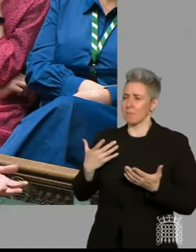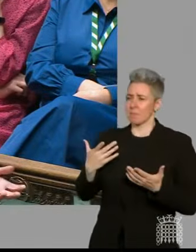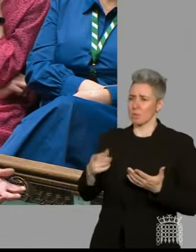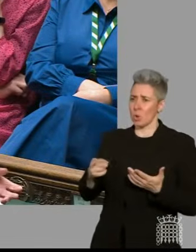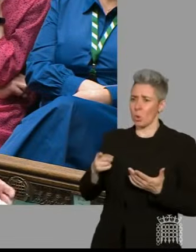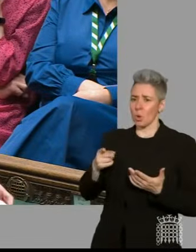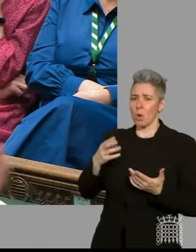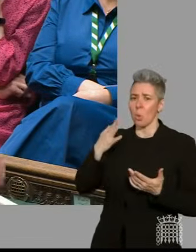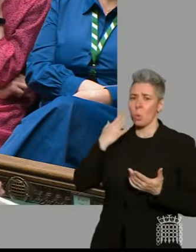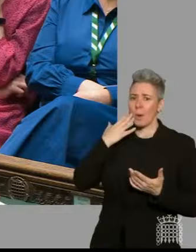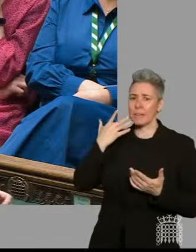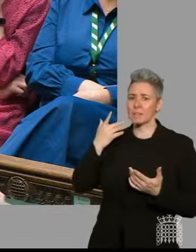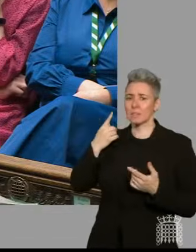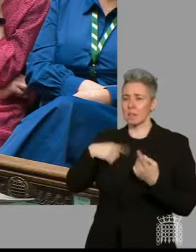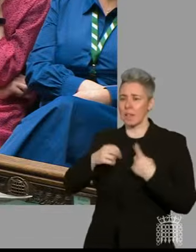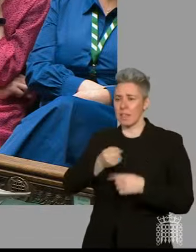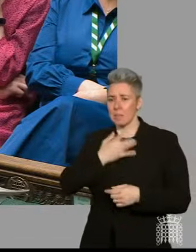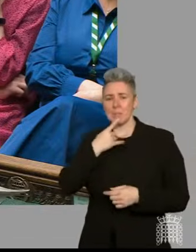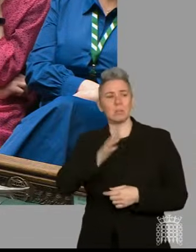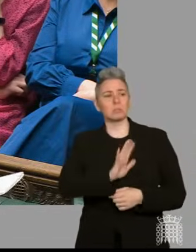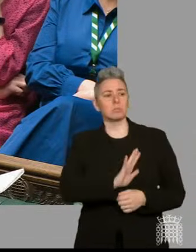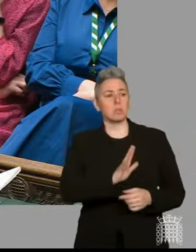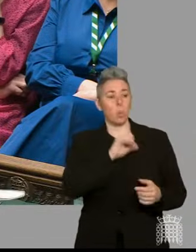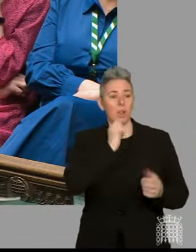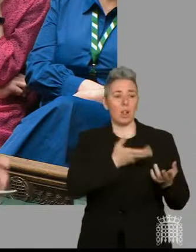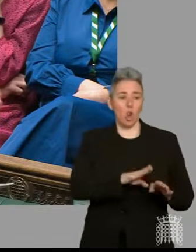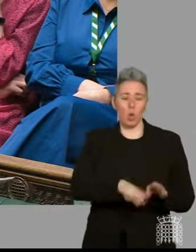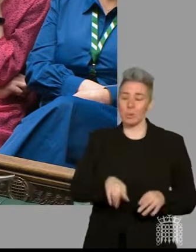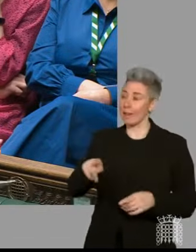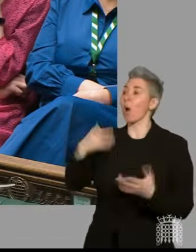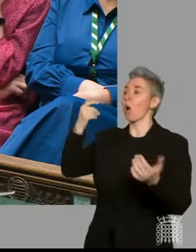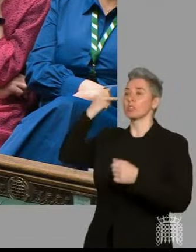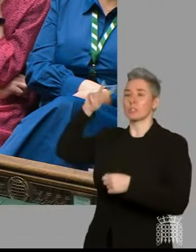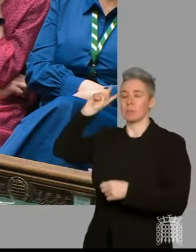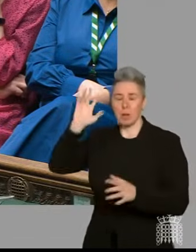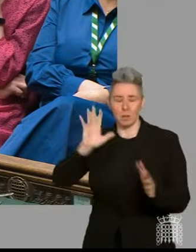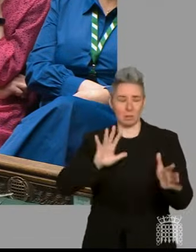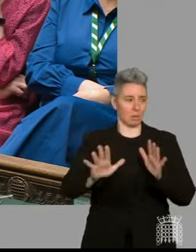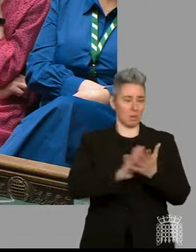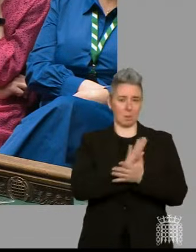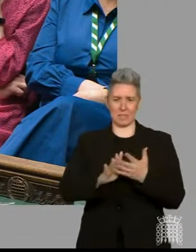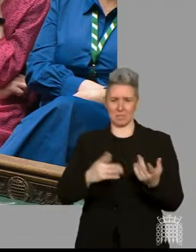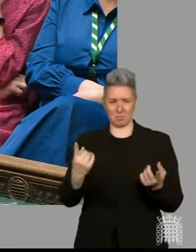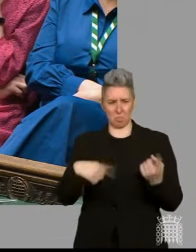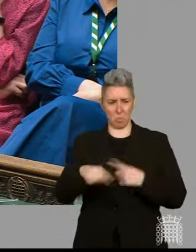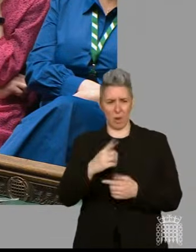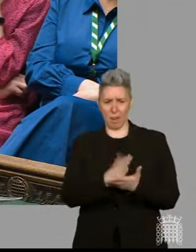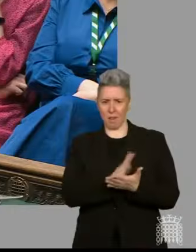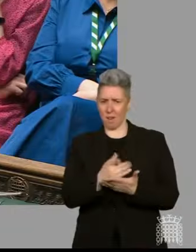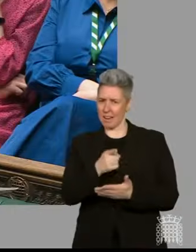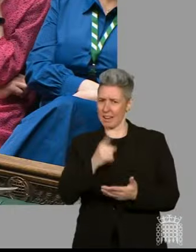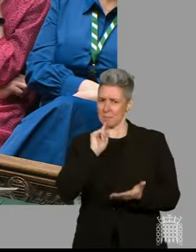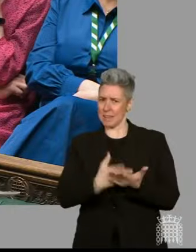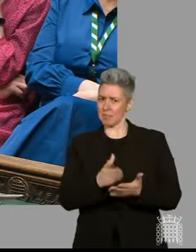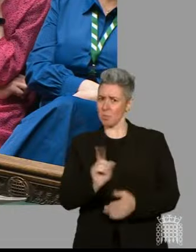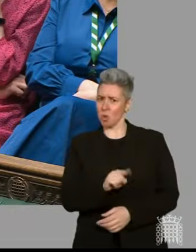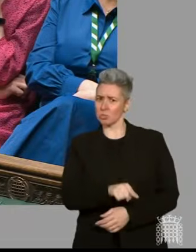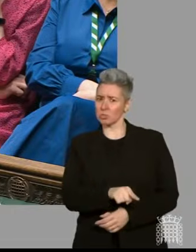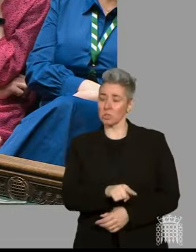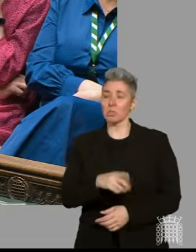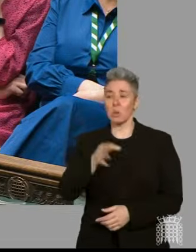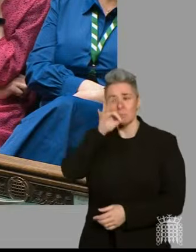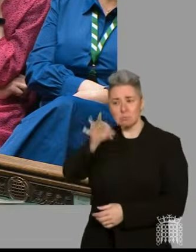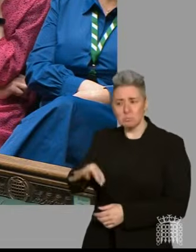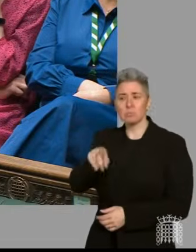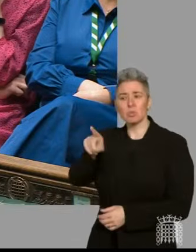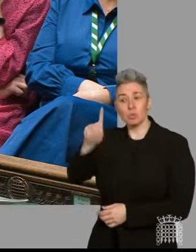are left wondering, in my constituency, what does he stand for? So does my right honourable friend agree with me that only Mayor Andy Street